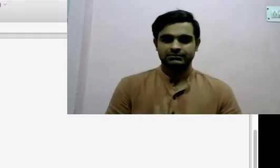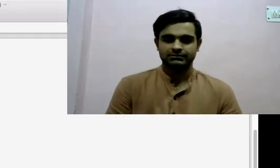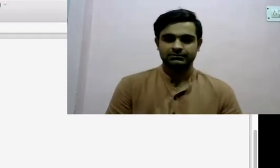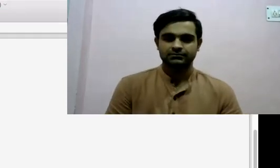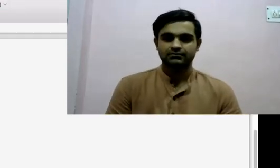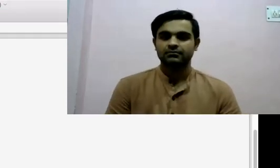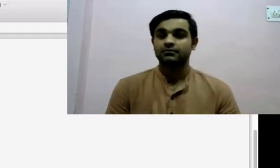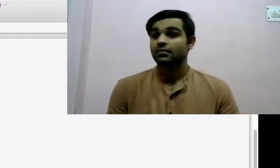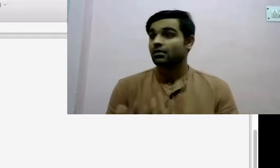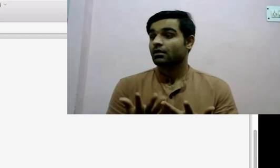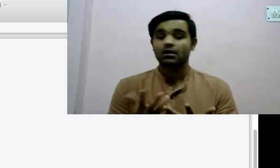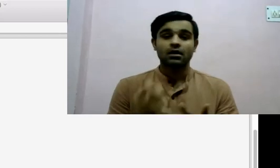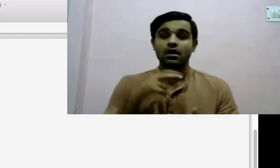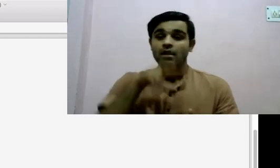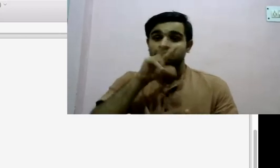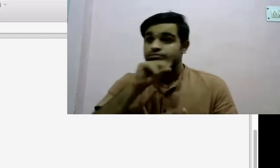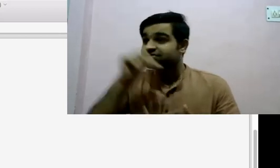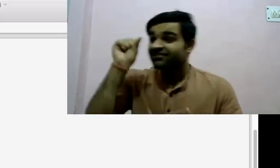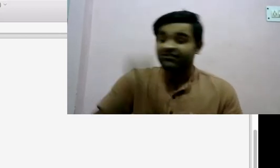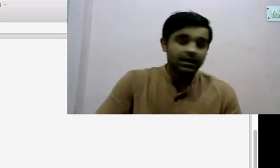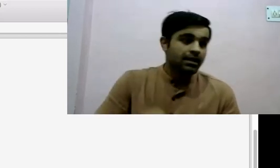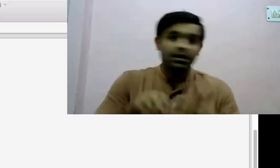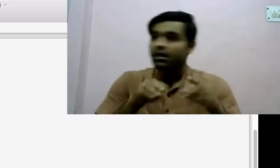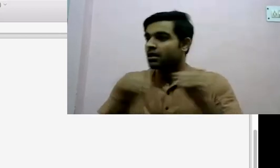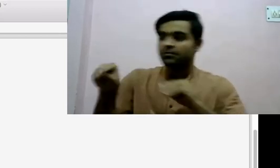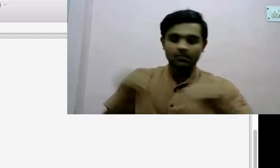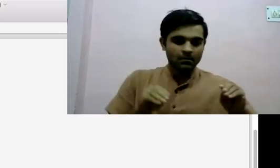loss of speech or movement,